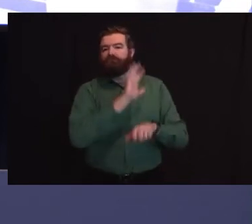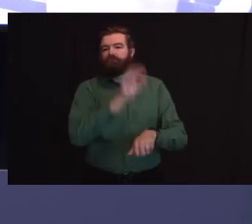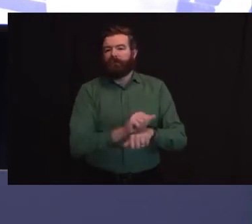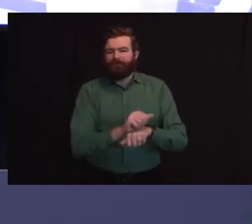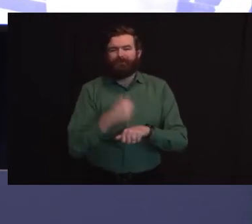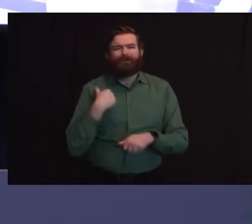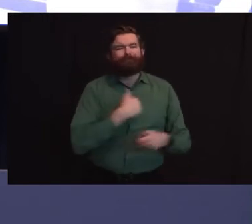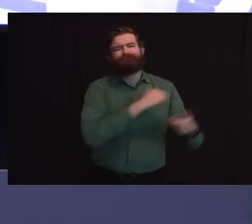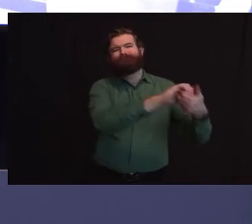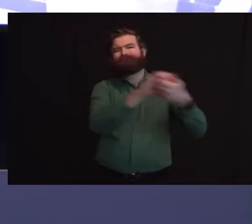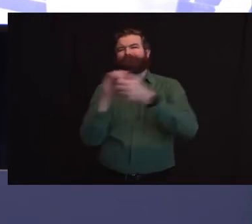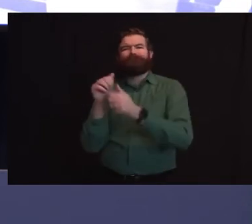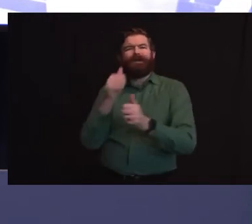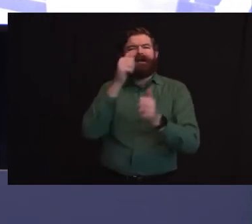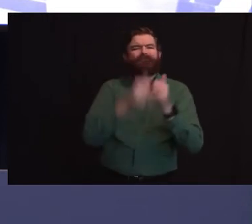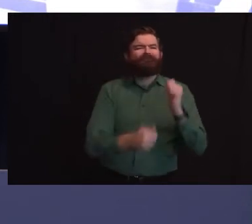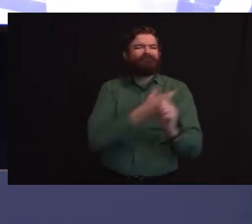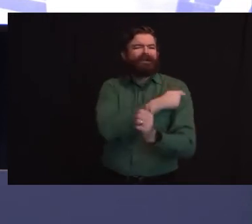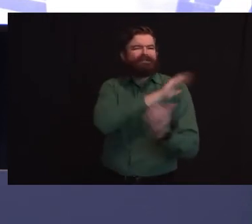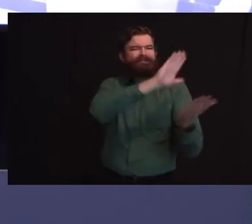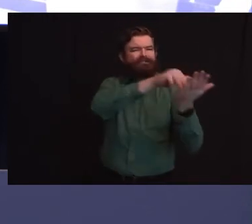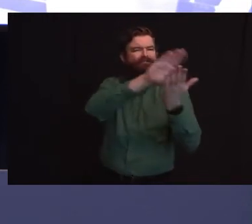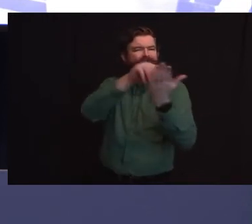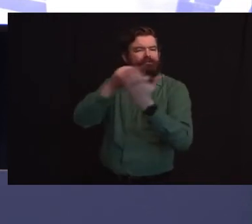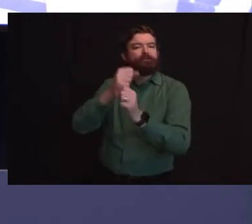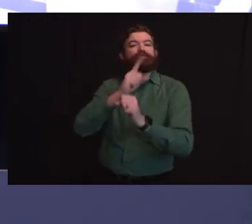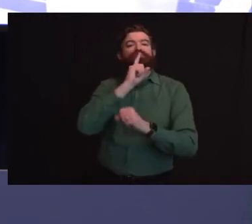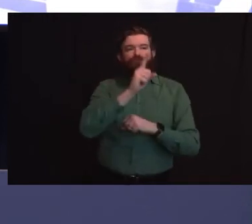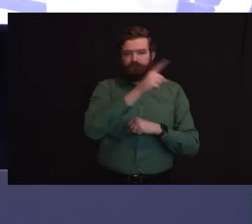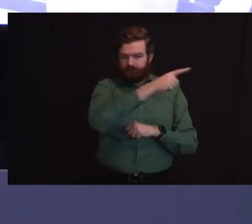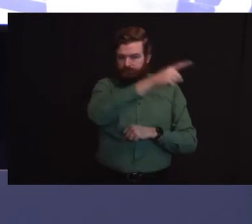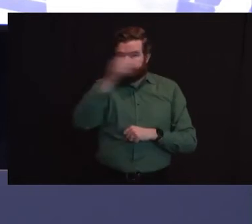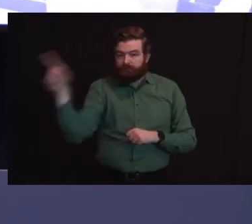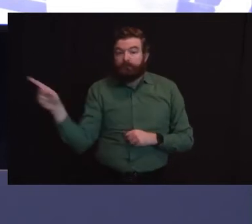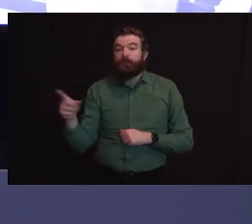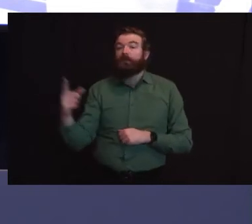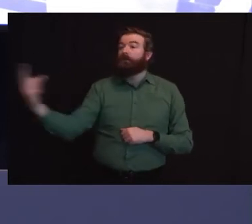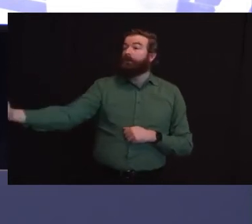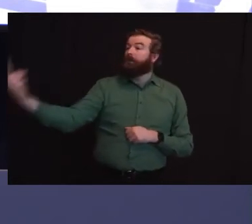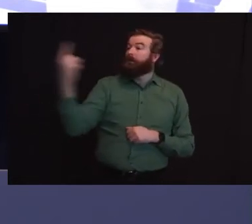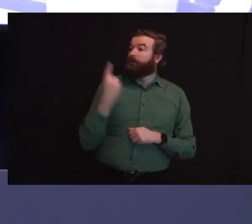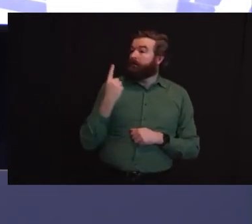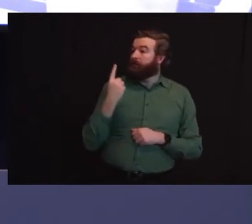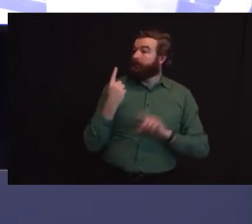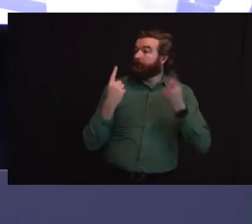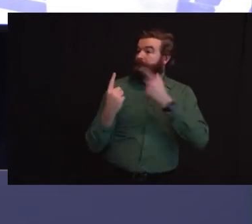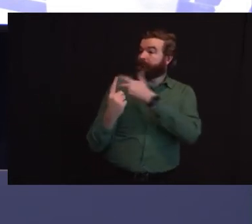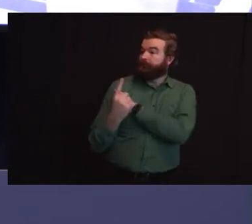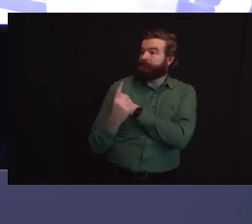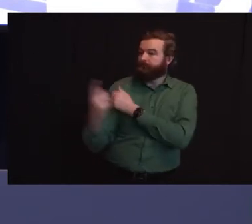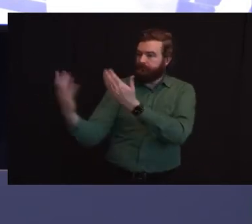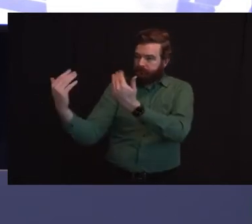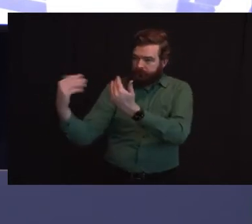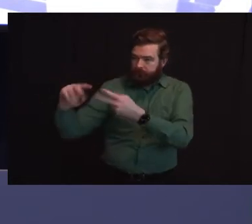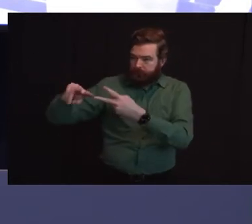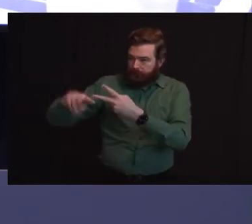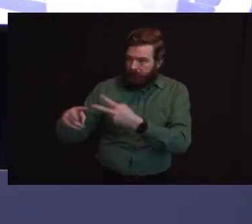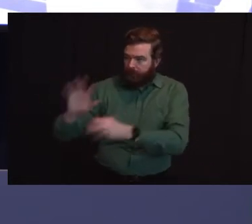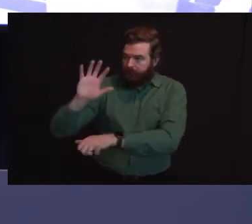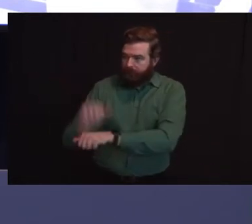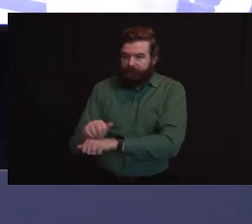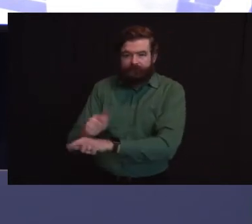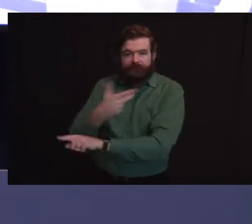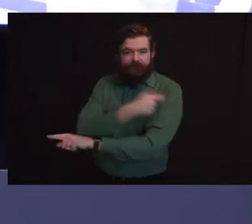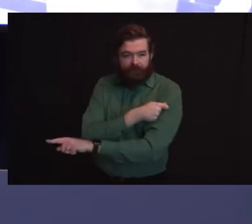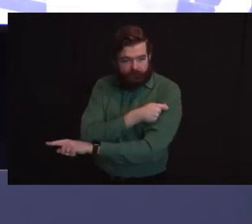second dose appointments. We are reinforcing with sites that they should be making second dose appointments when individuals